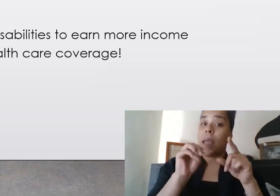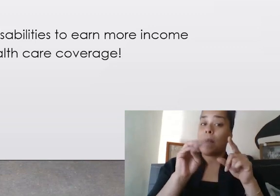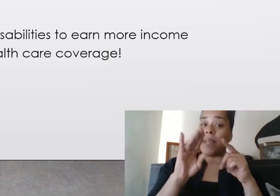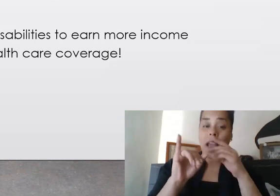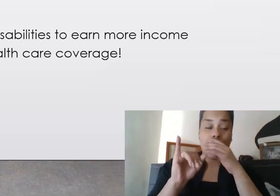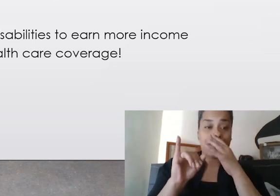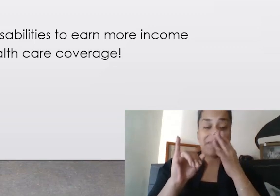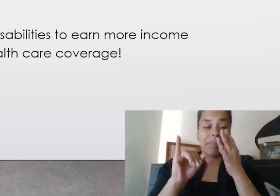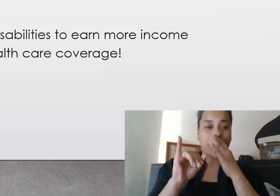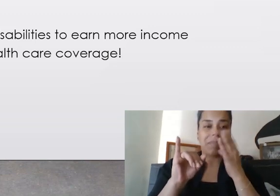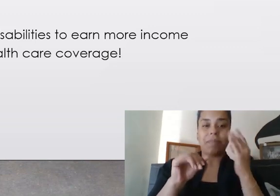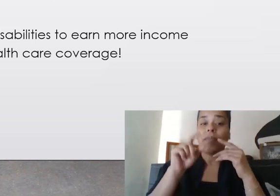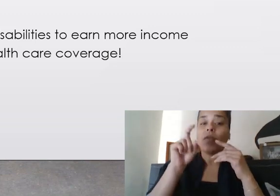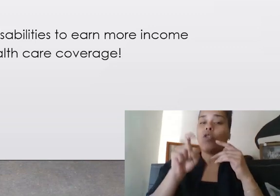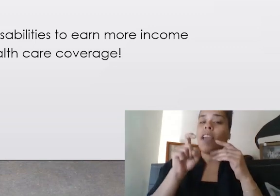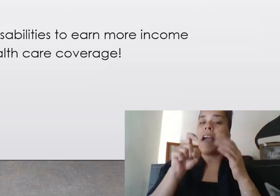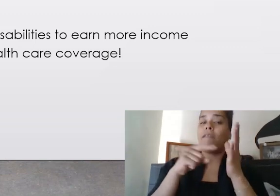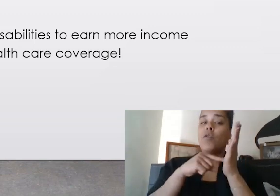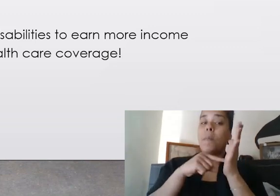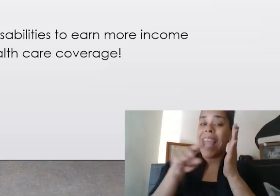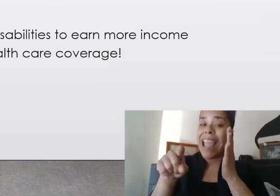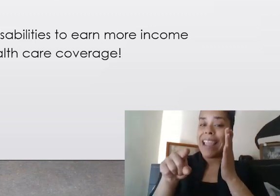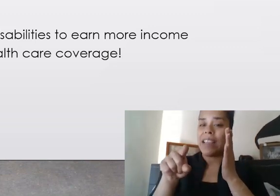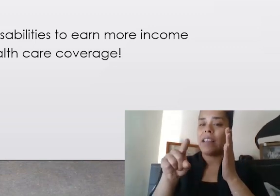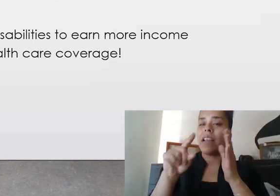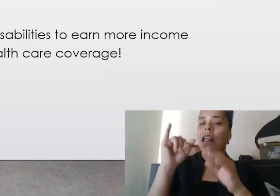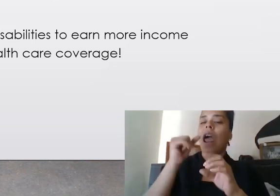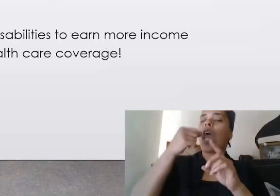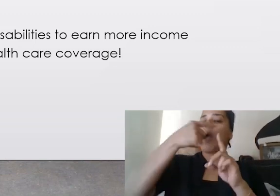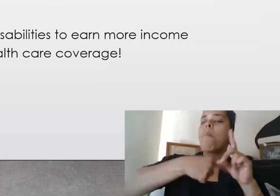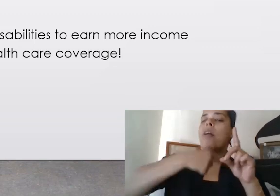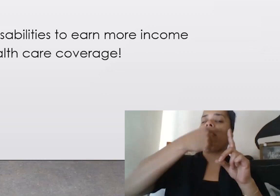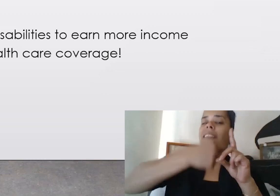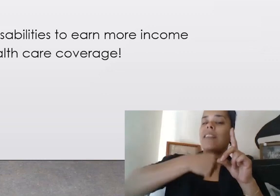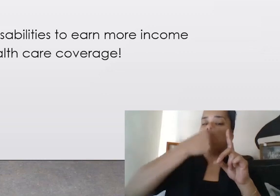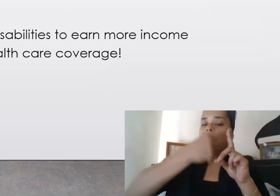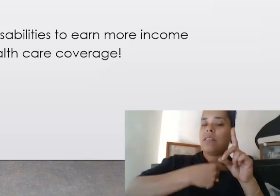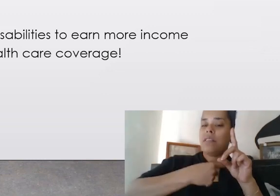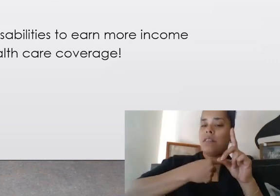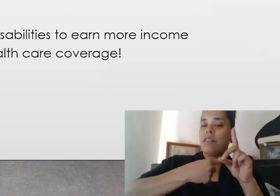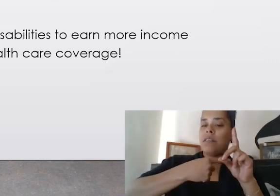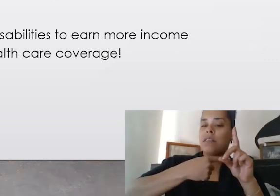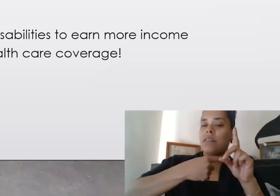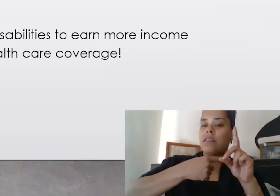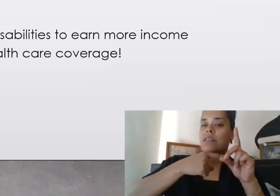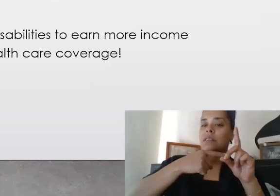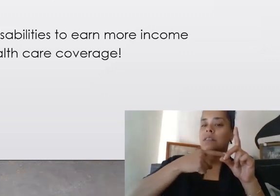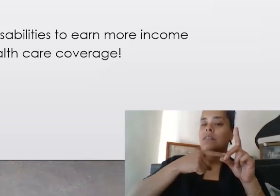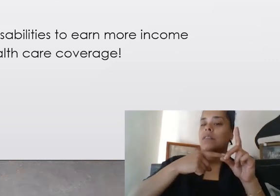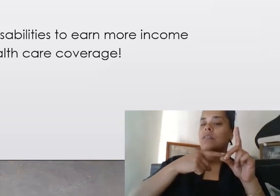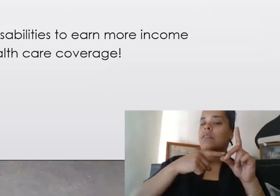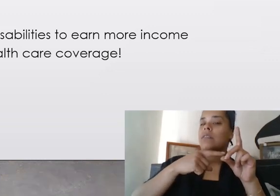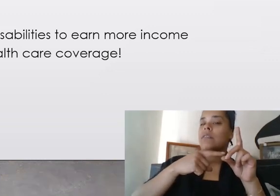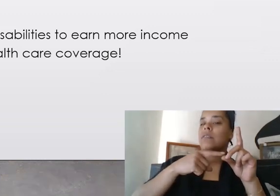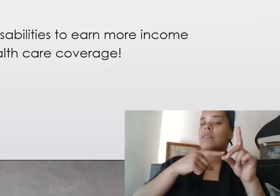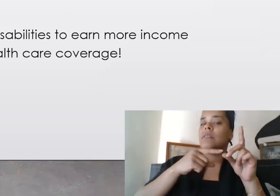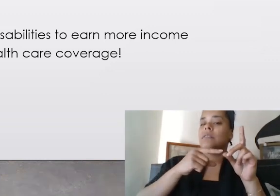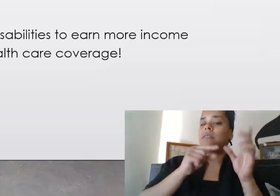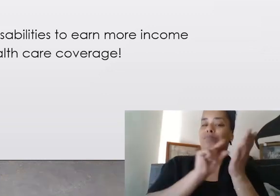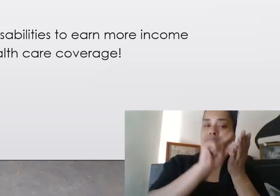have to pay a monthly amount, but that is determined on how much money you